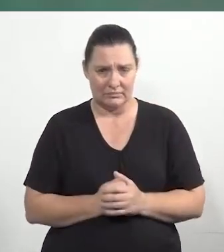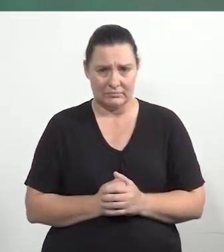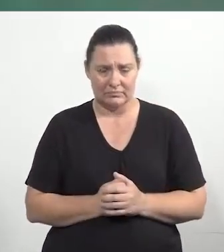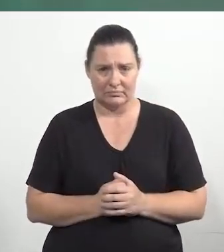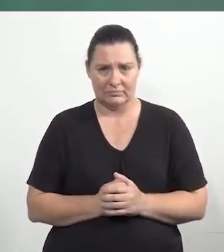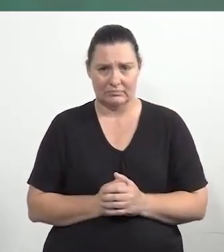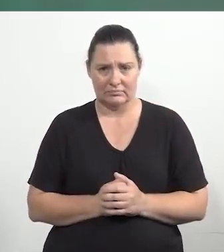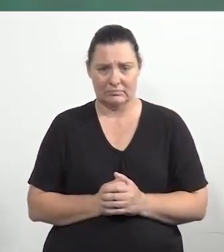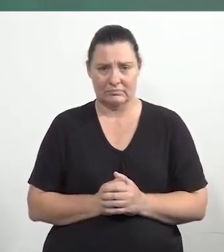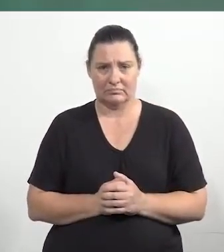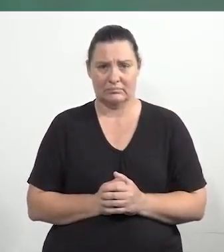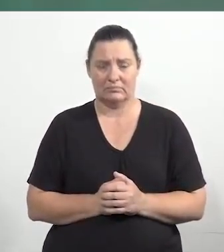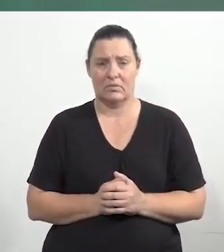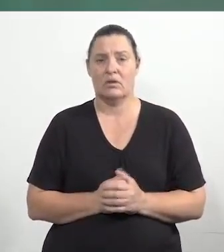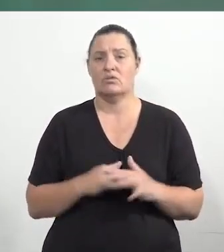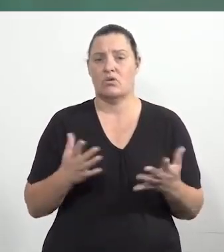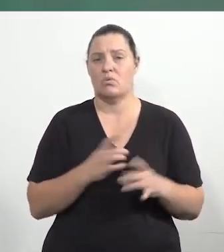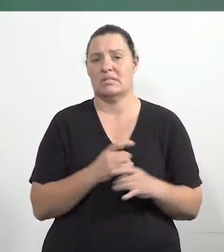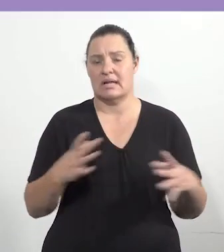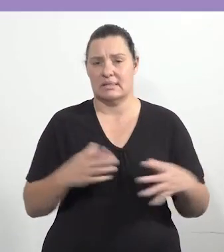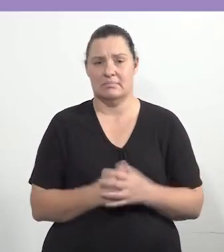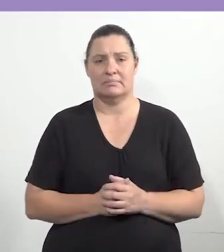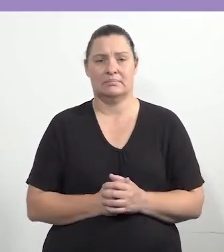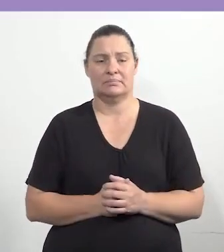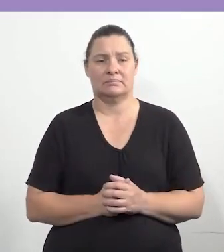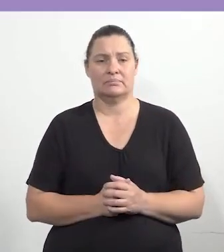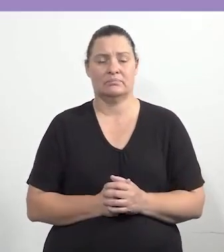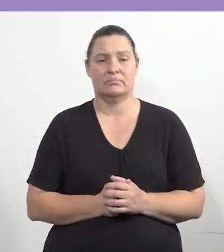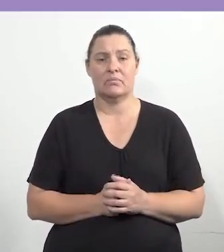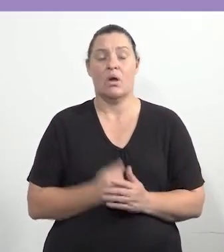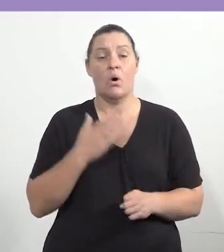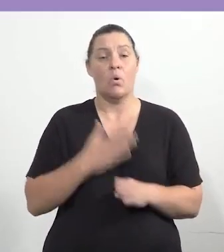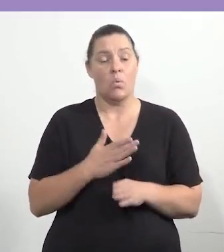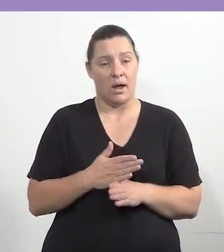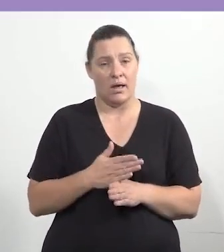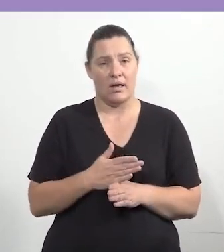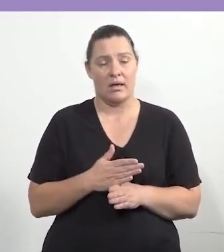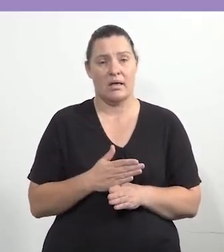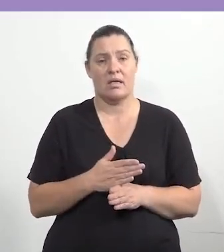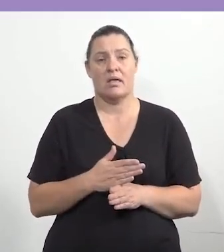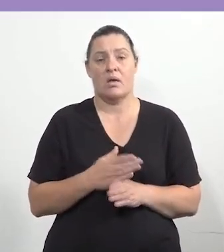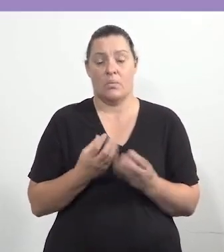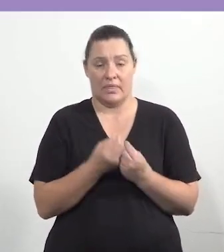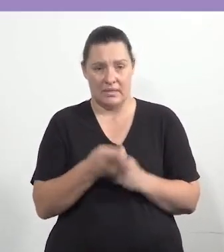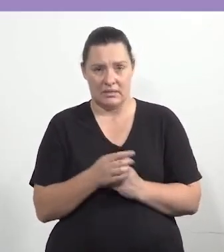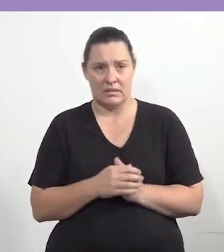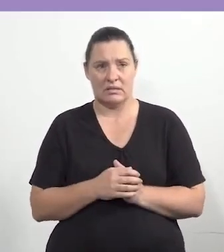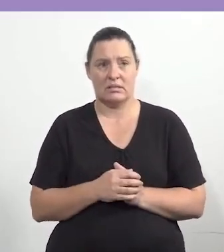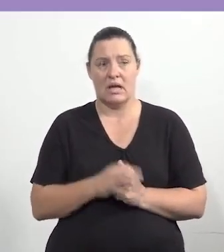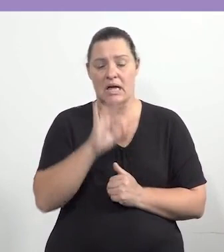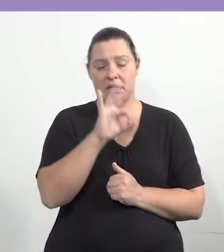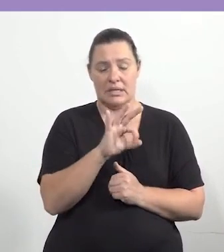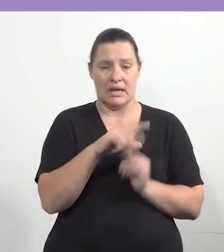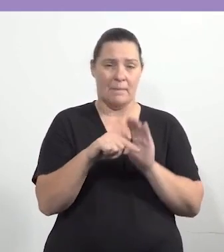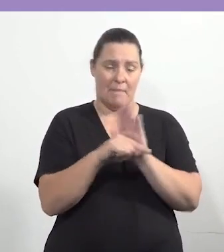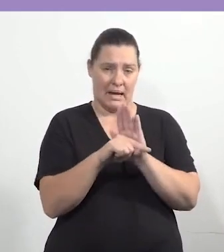subtraction or the addition. So let's start with this one. When we are working here, we are going to say this is 3